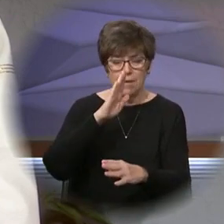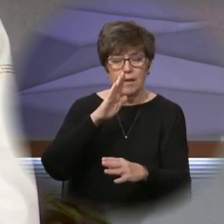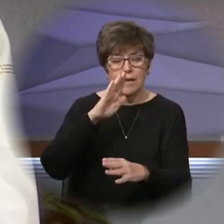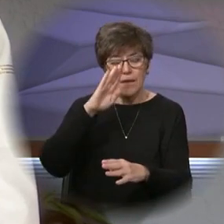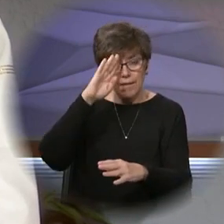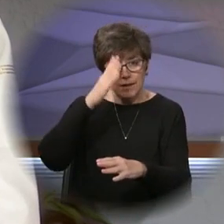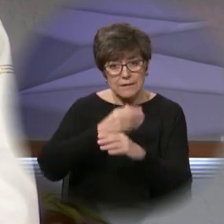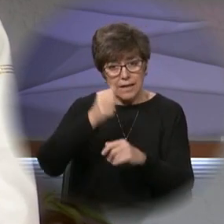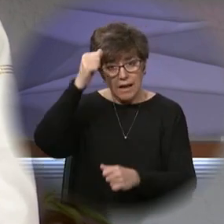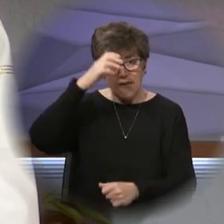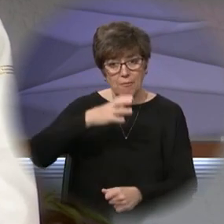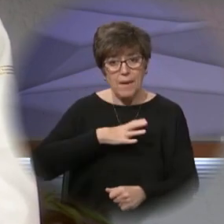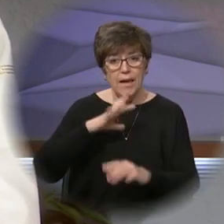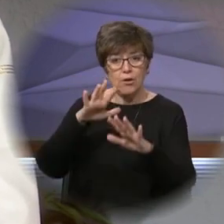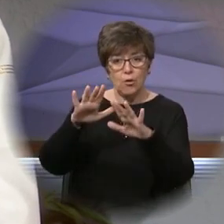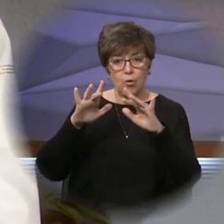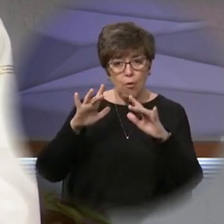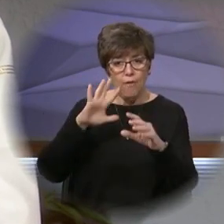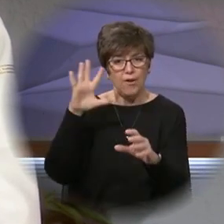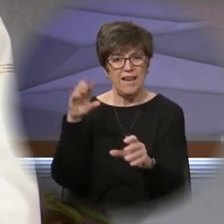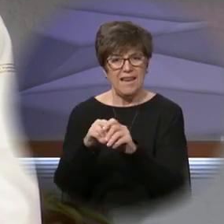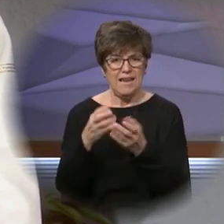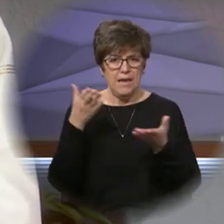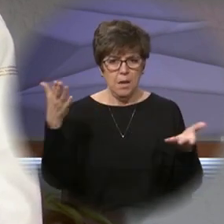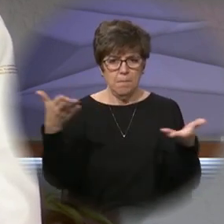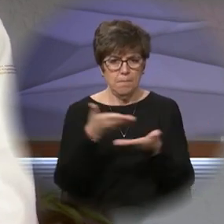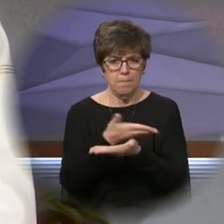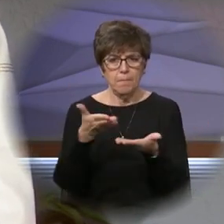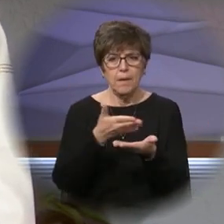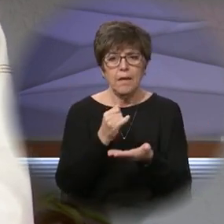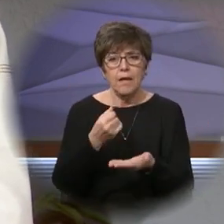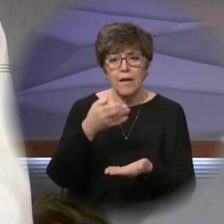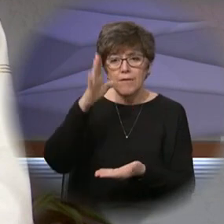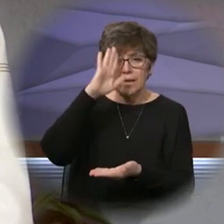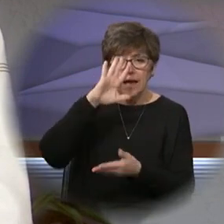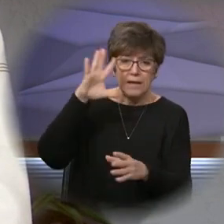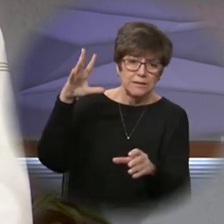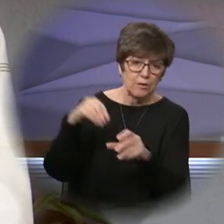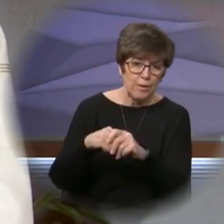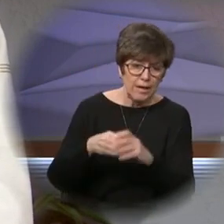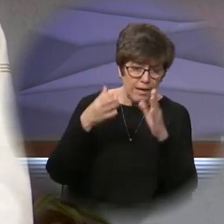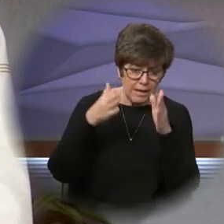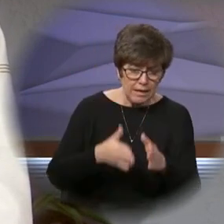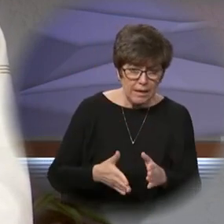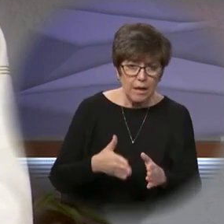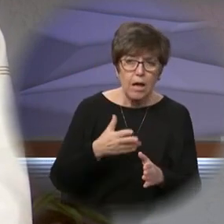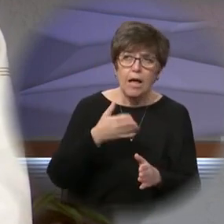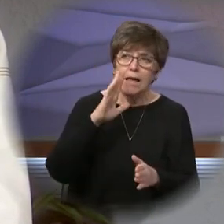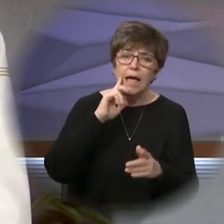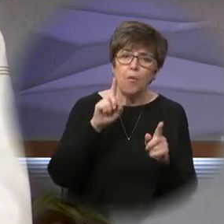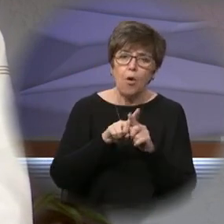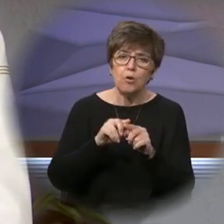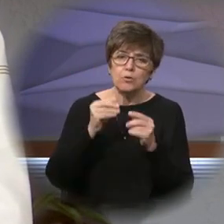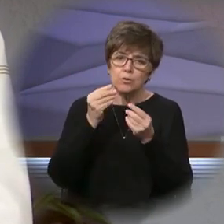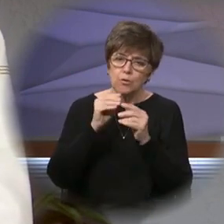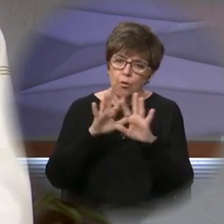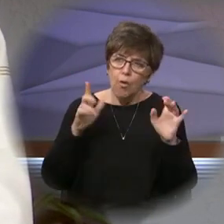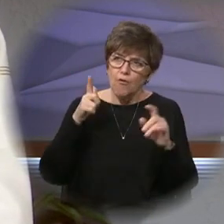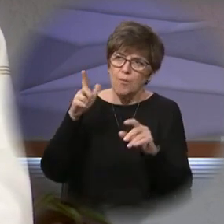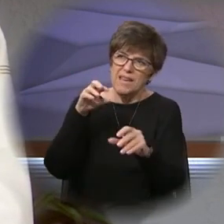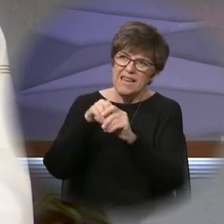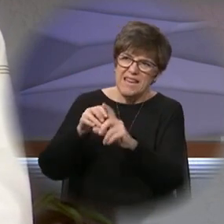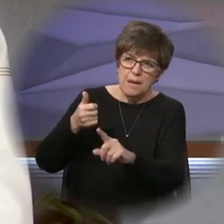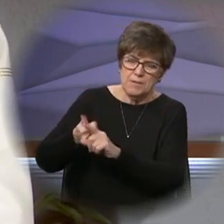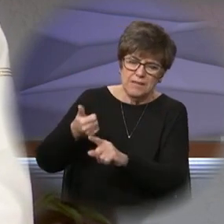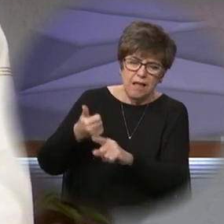glorified, and God is glorified in him. If God is glorified in him, God will also glorify him in